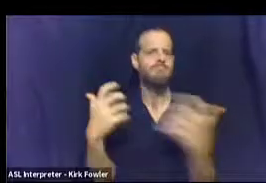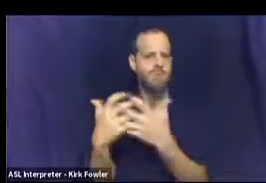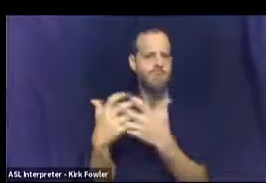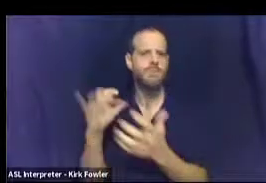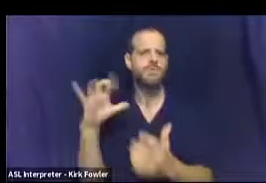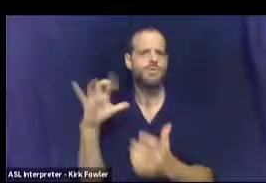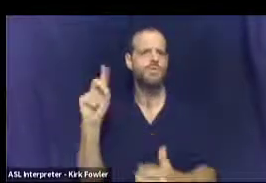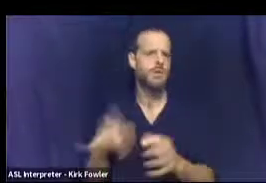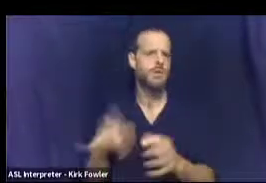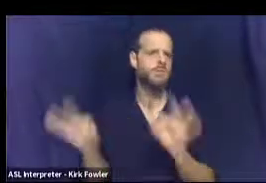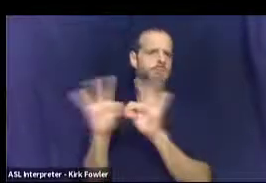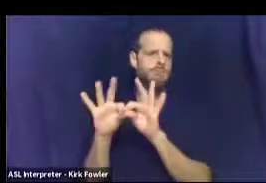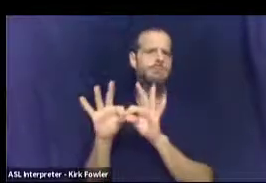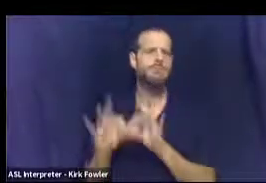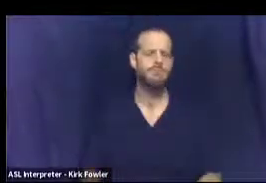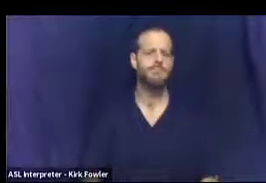visually.